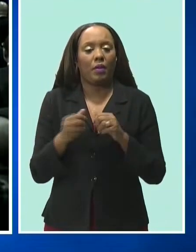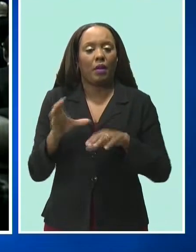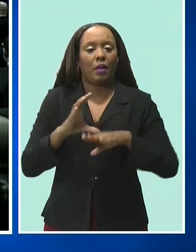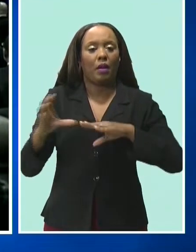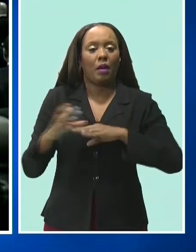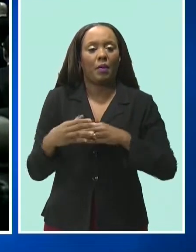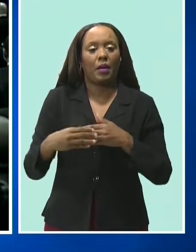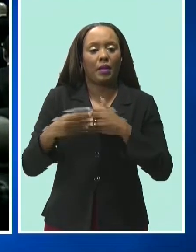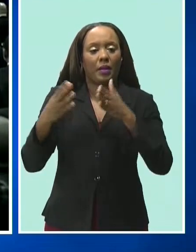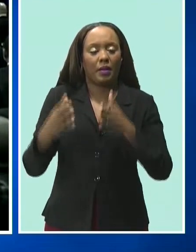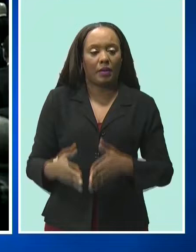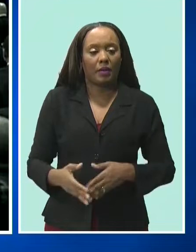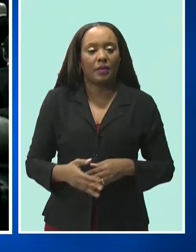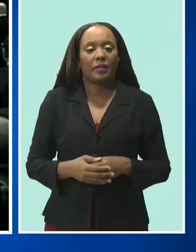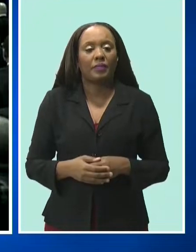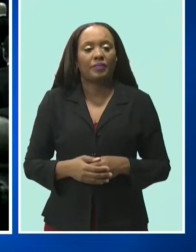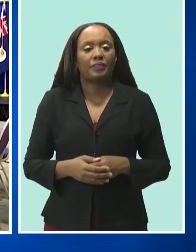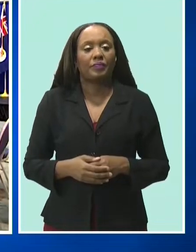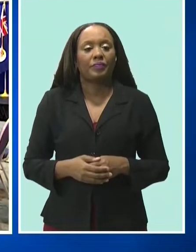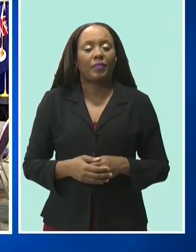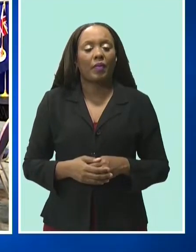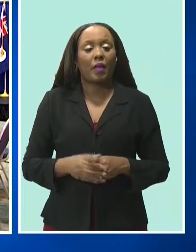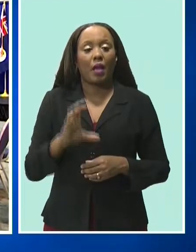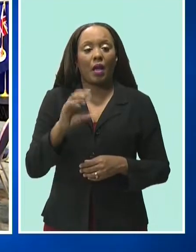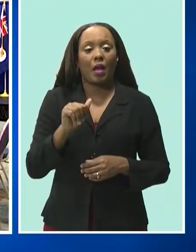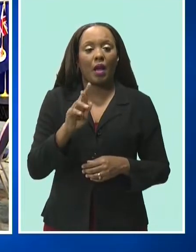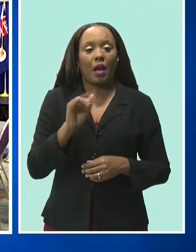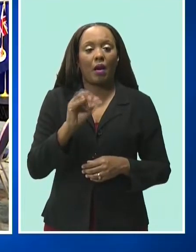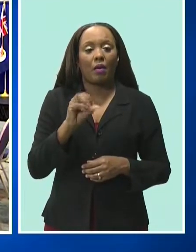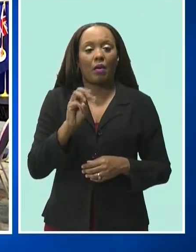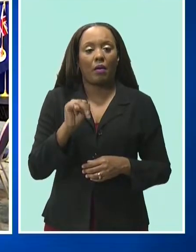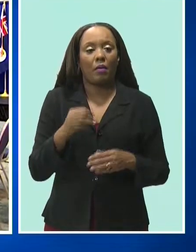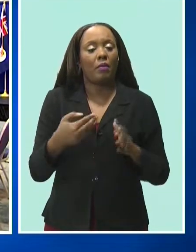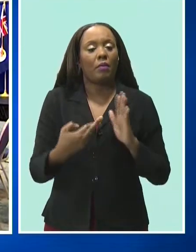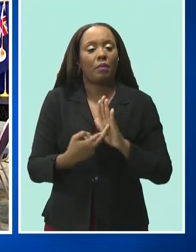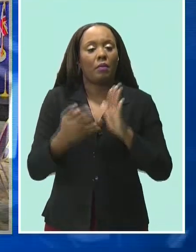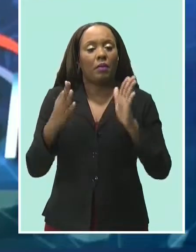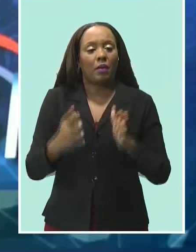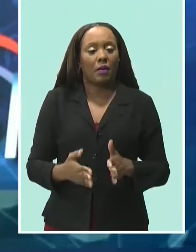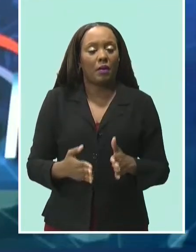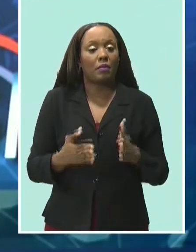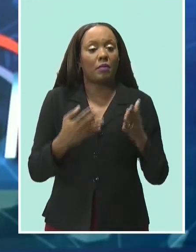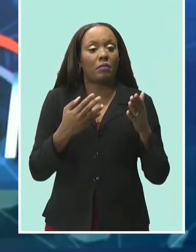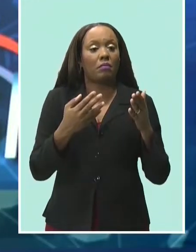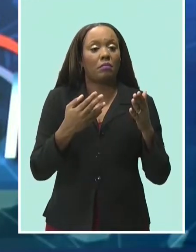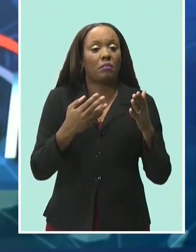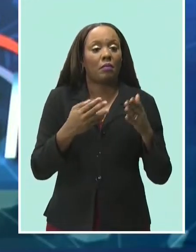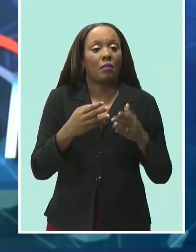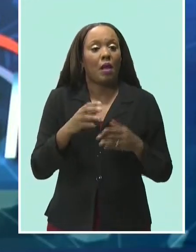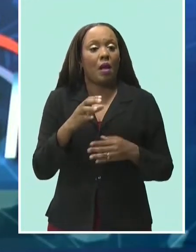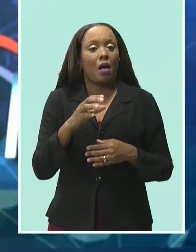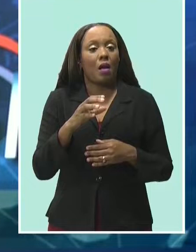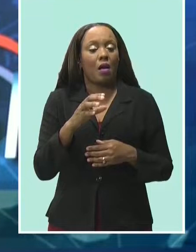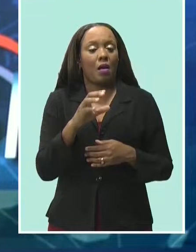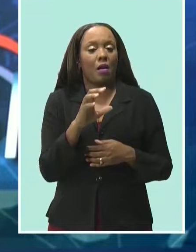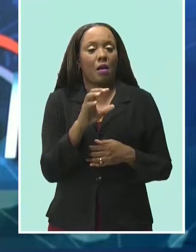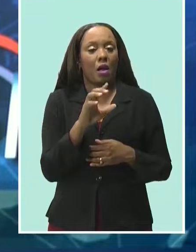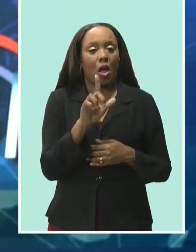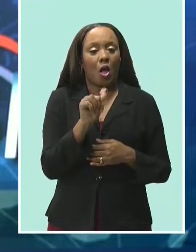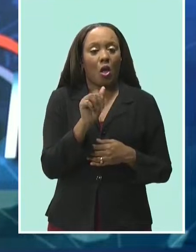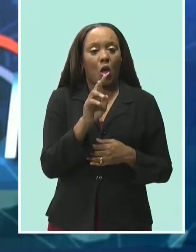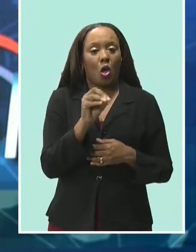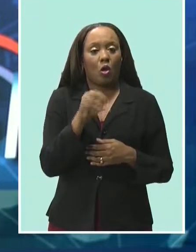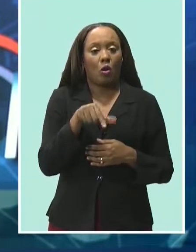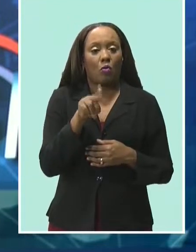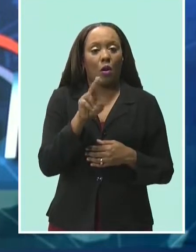off by remarks from CARICOM Secretary General Ambassador Erwin LaRocque and CARICOM Chair Prime Minister Motley. And joining us live now to give